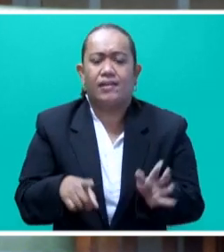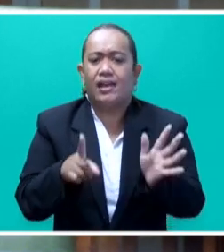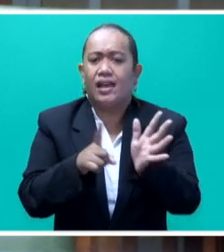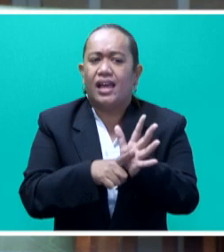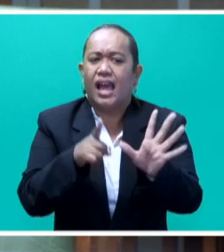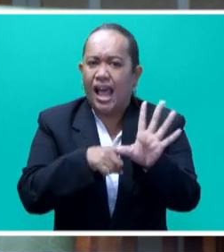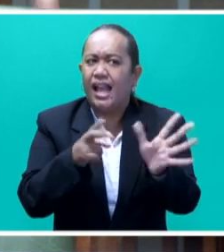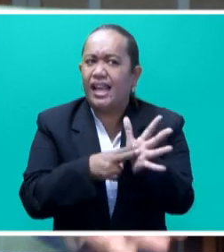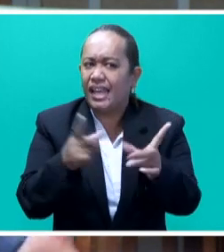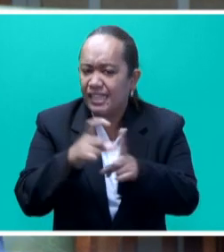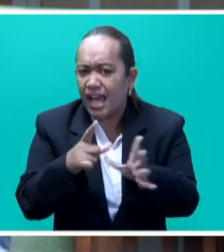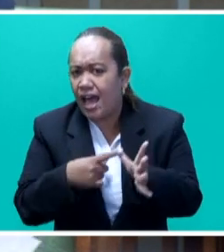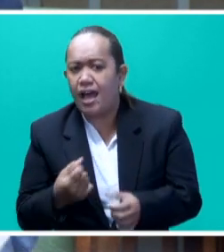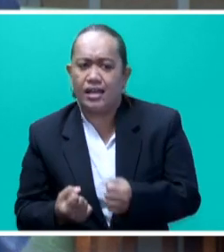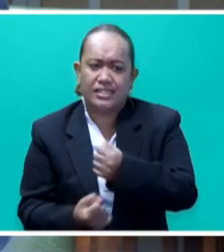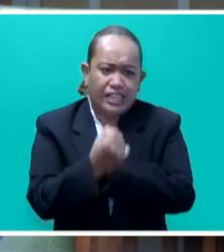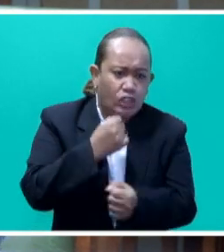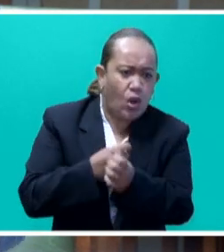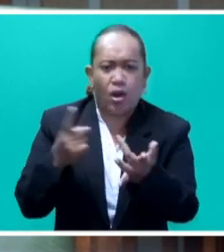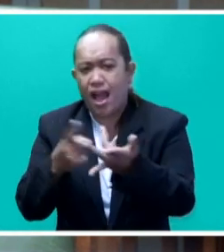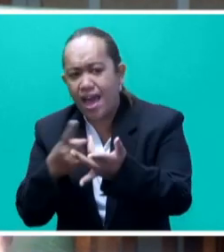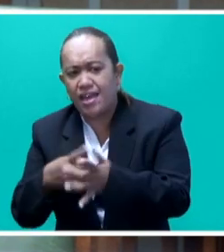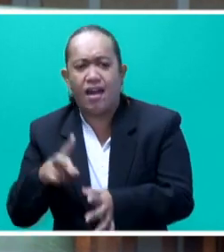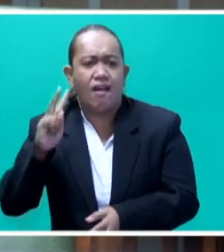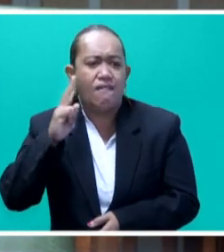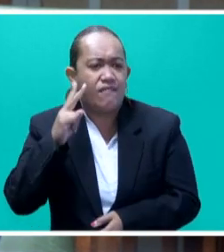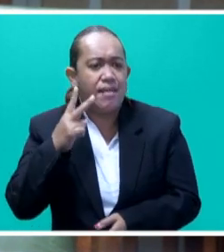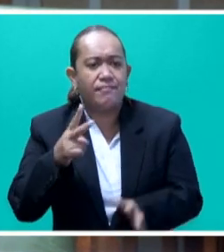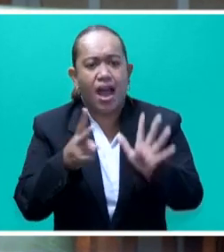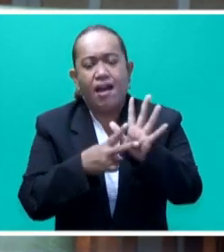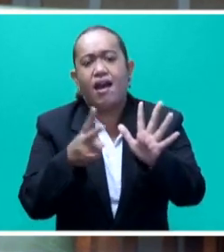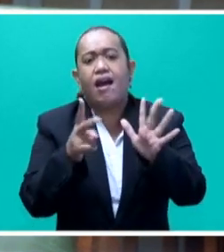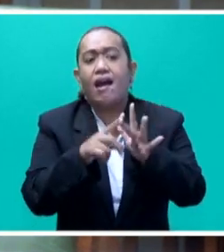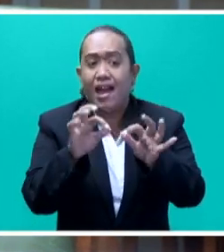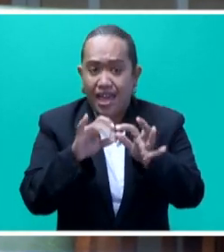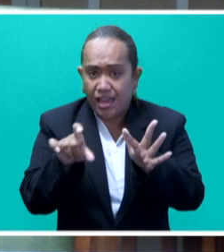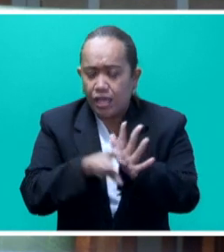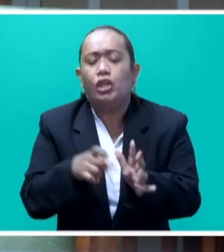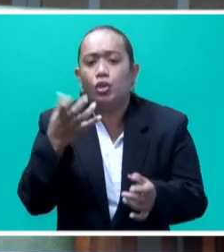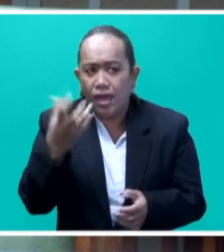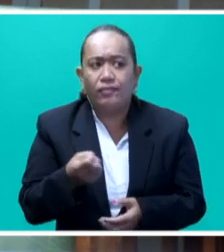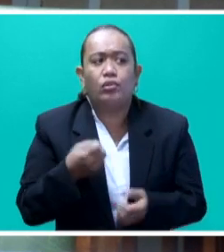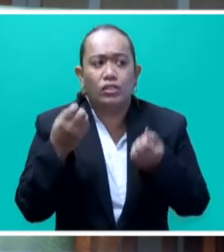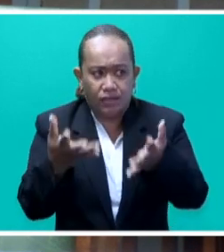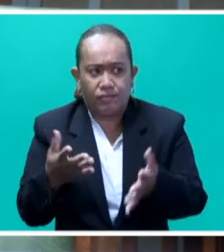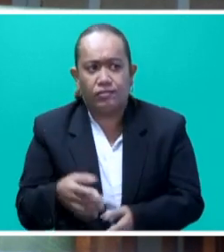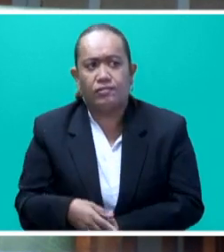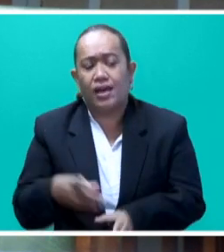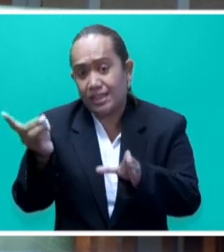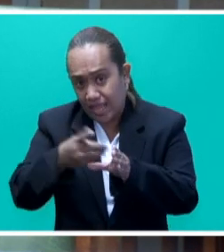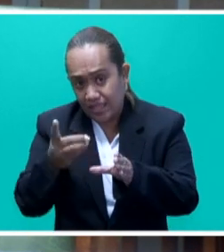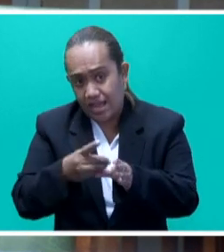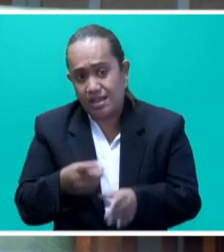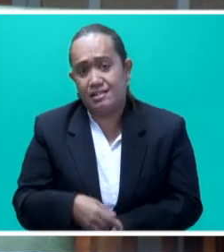Viber, on TikTok, on all sorts of other things, you have to give your personal data. When you actually get this phone going, you give your phone number, you